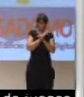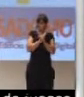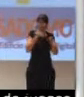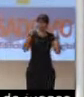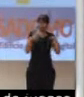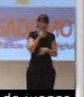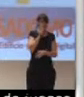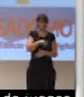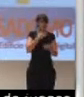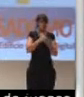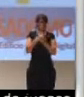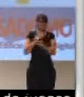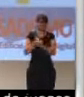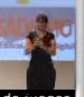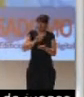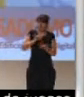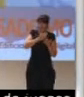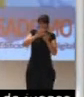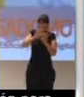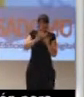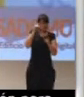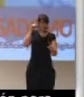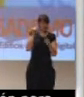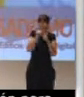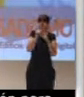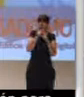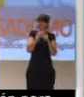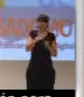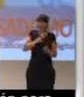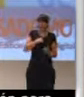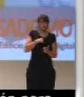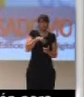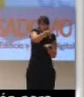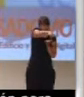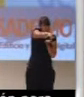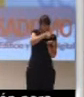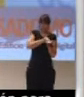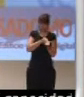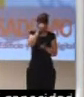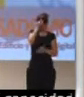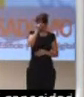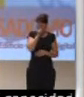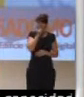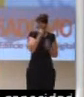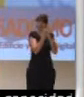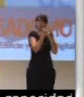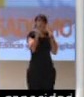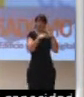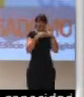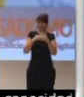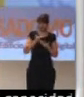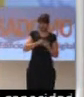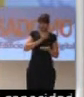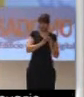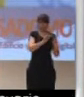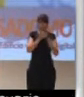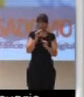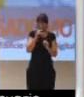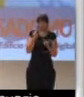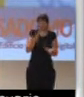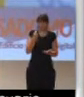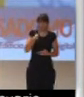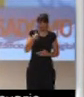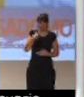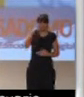used different tests, interaction tests, in order to be able to extract the ability or the skills of each